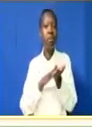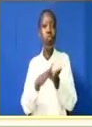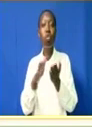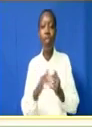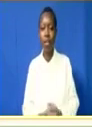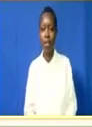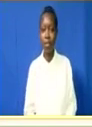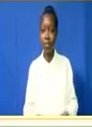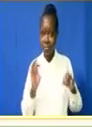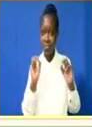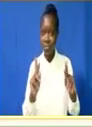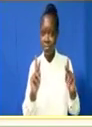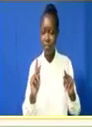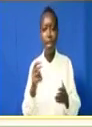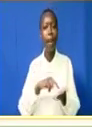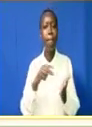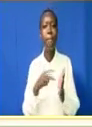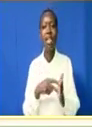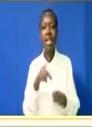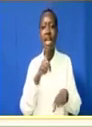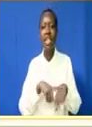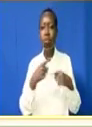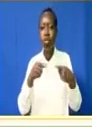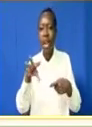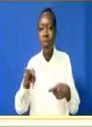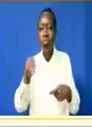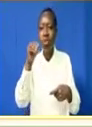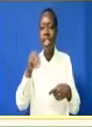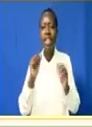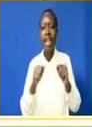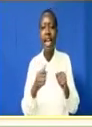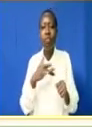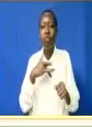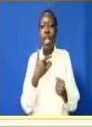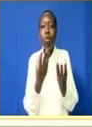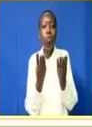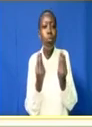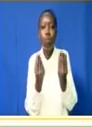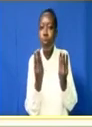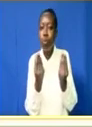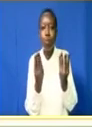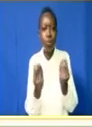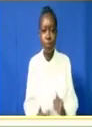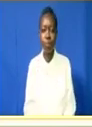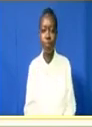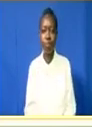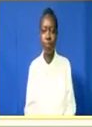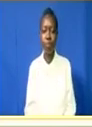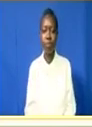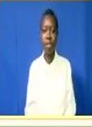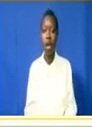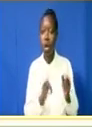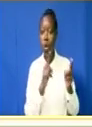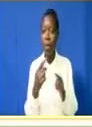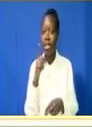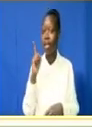It's usually very smooth. Very smooth. When yes. you feel it, you can just feel it sliding. Yeah, it's very smooth. Very smooth. Yeah. So we usually say